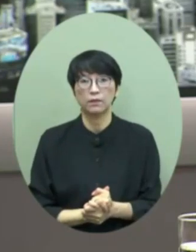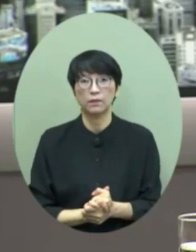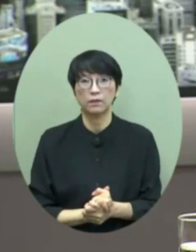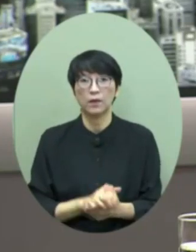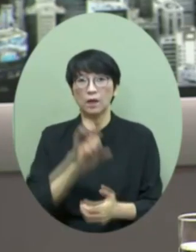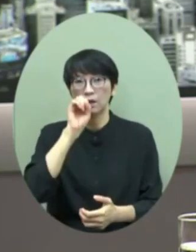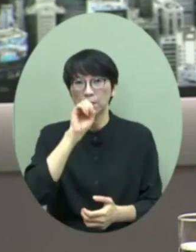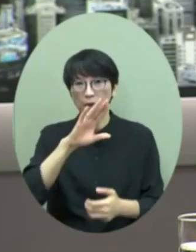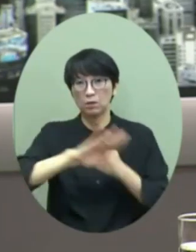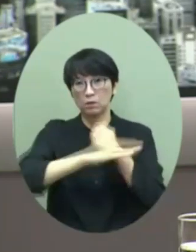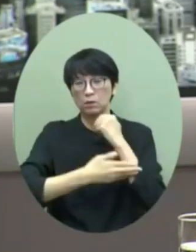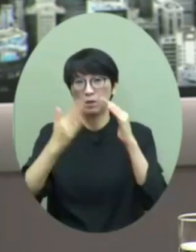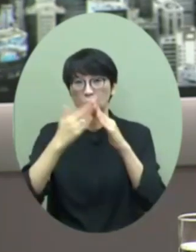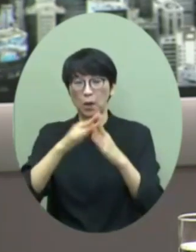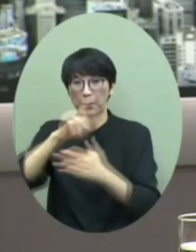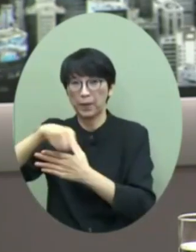police could,